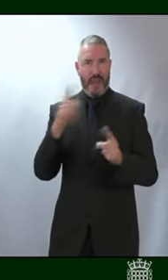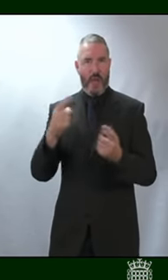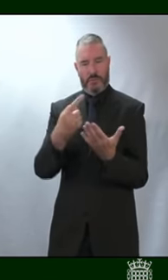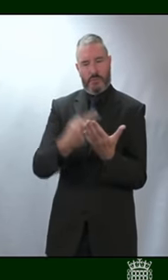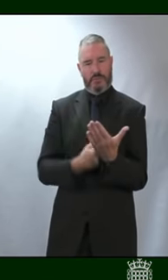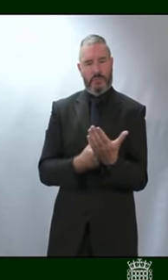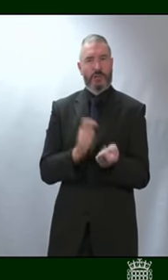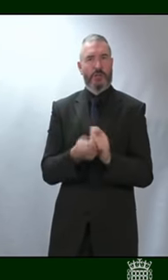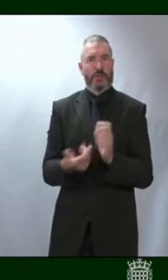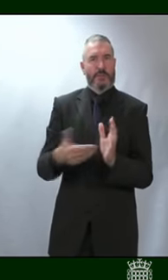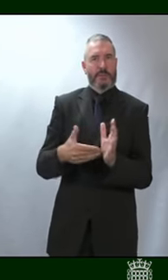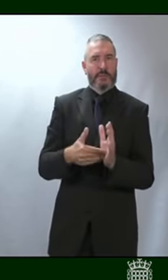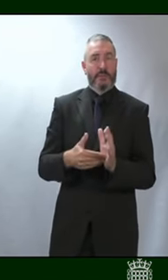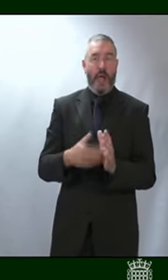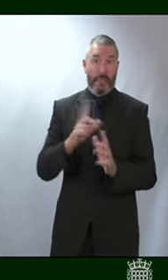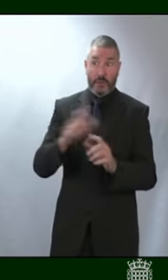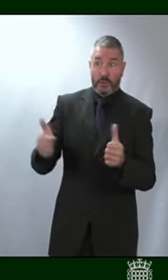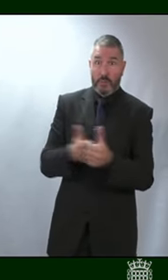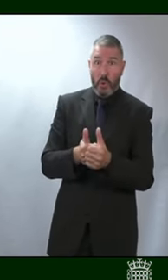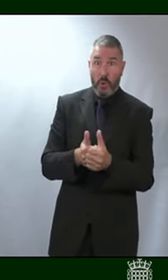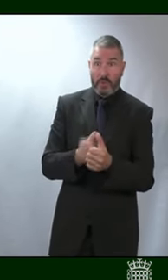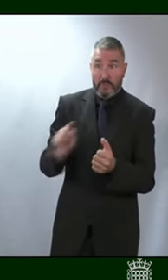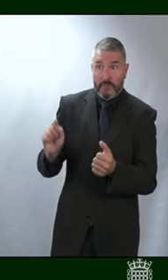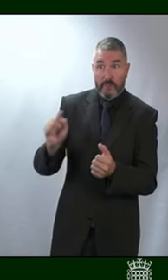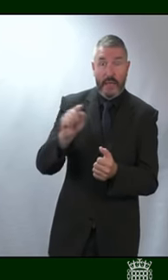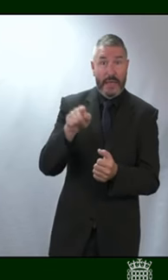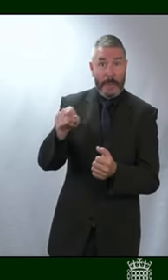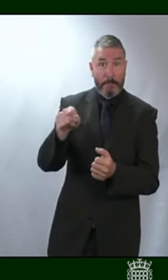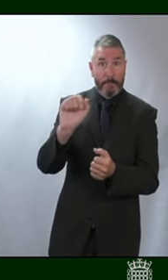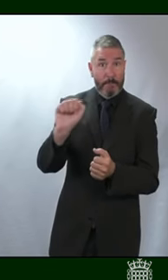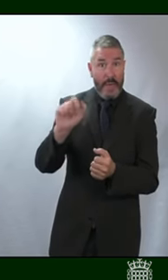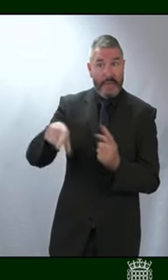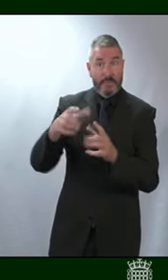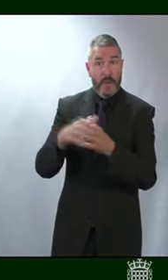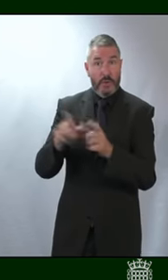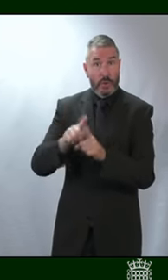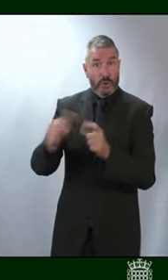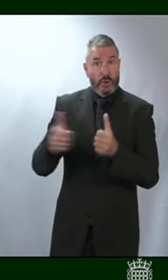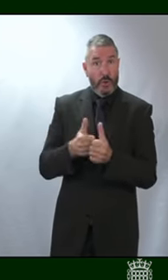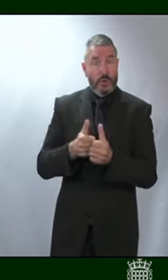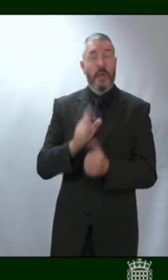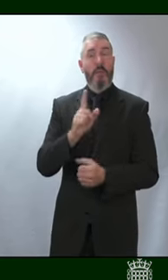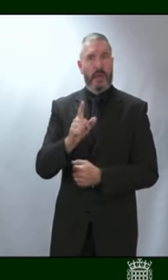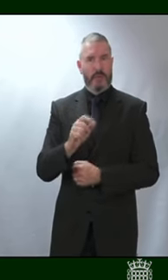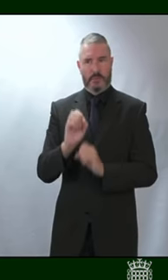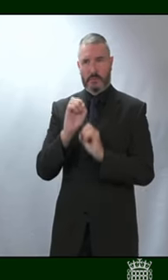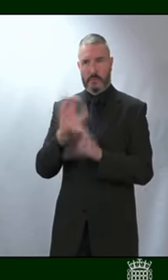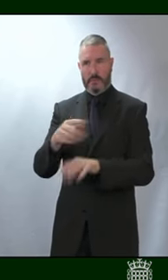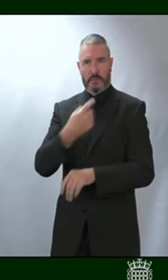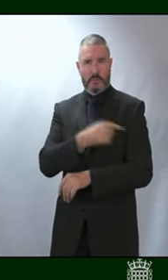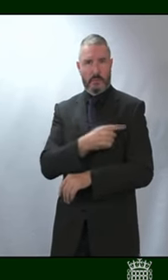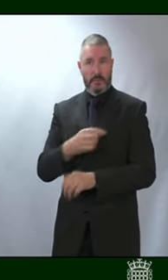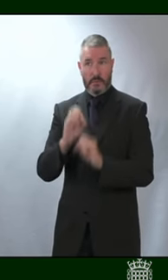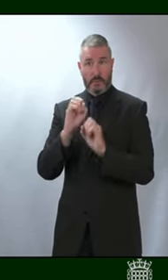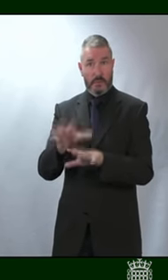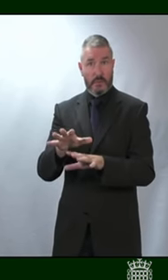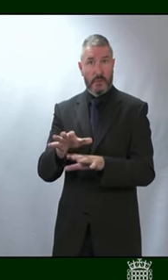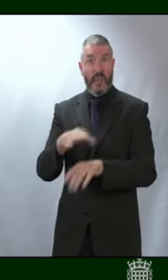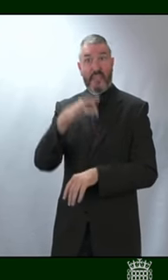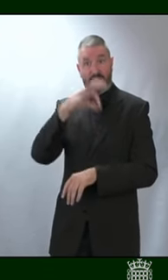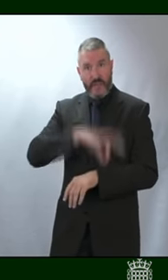and that's why I think it has the support, and I hope it has the support of him and his party as well. But I can certainly tell him that the advantage of